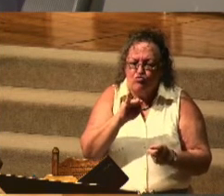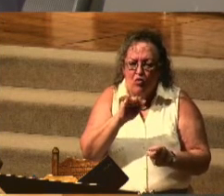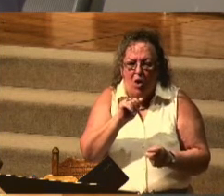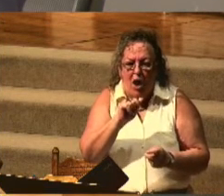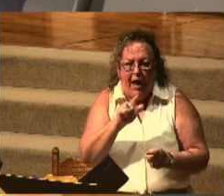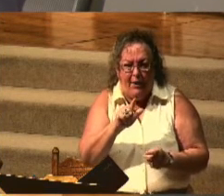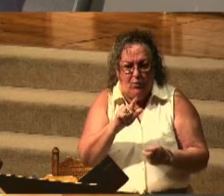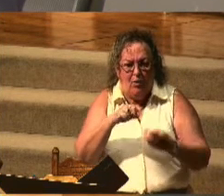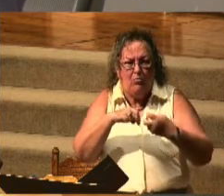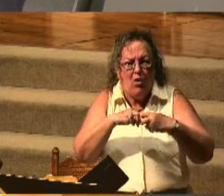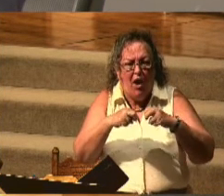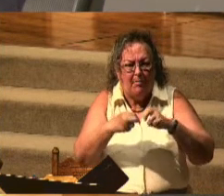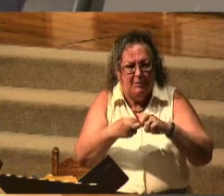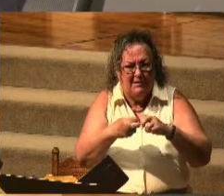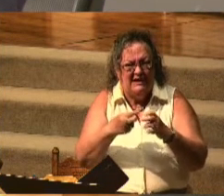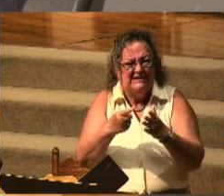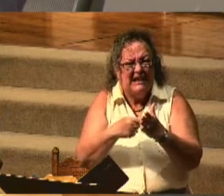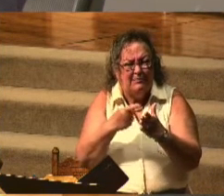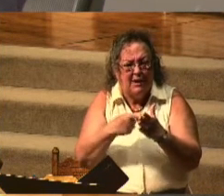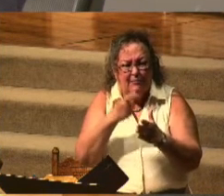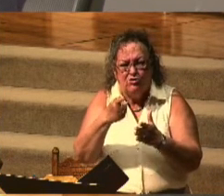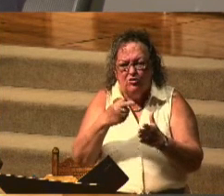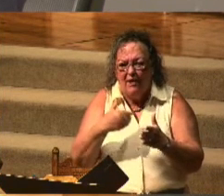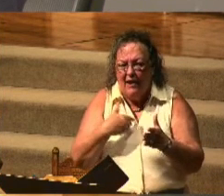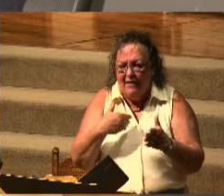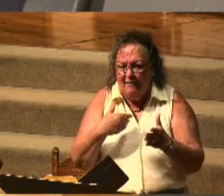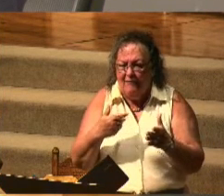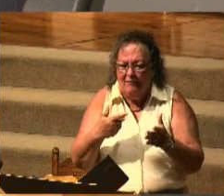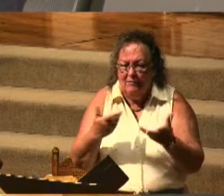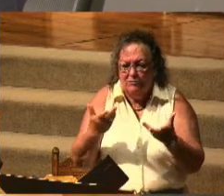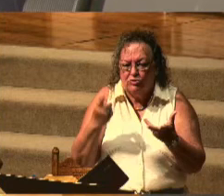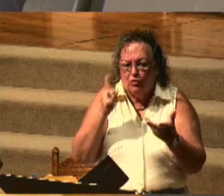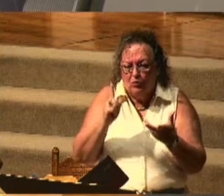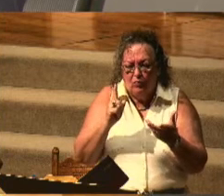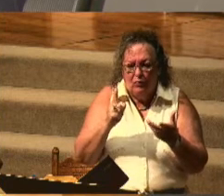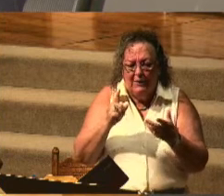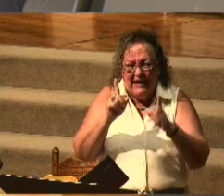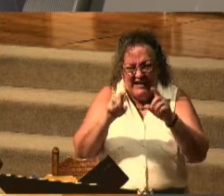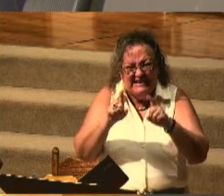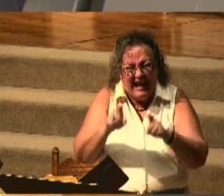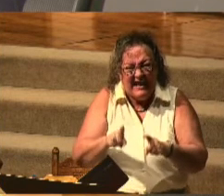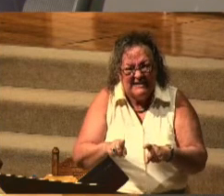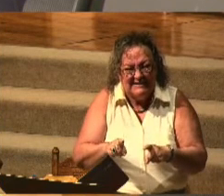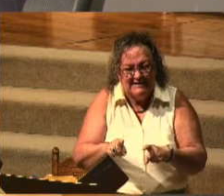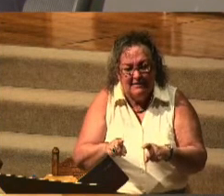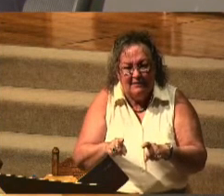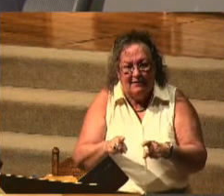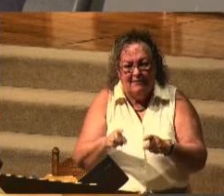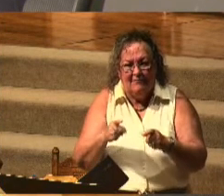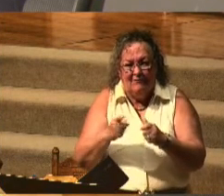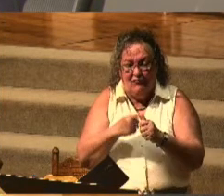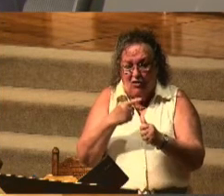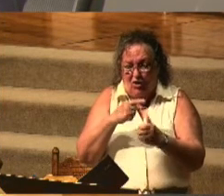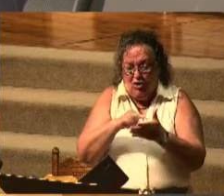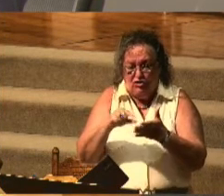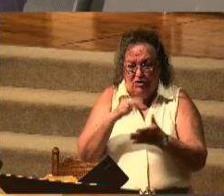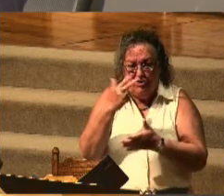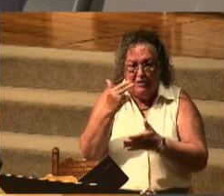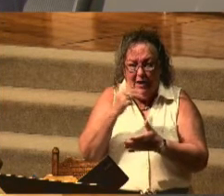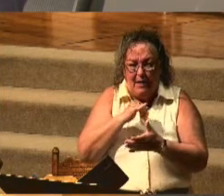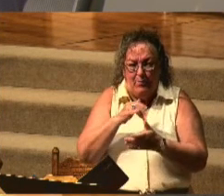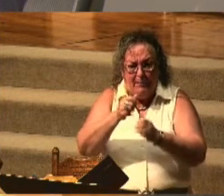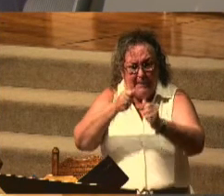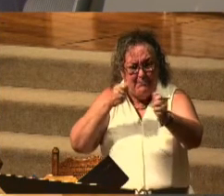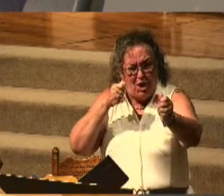sometimes you're just going through a trial. Verse 13, I do set my bow in the